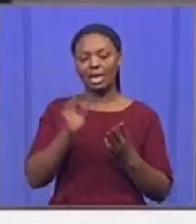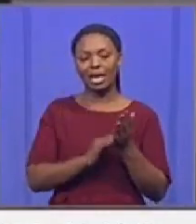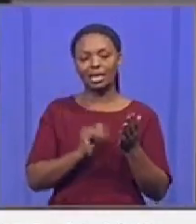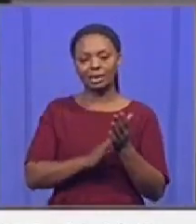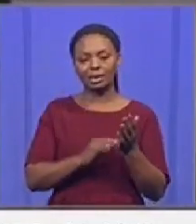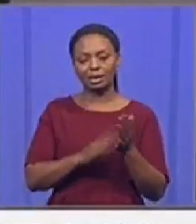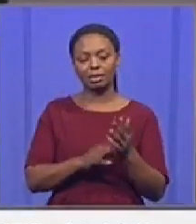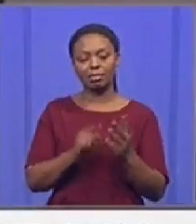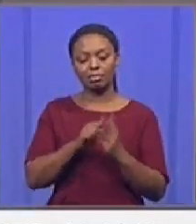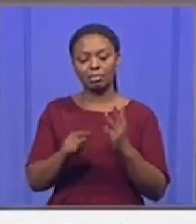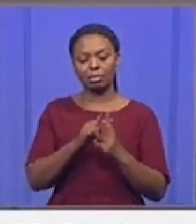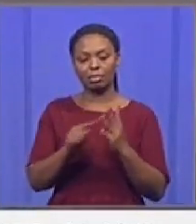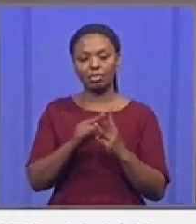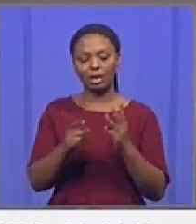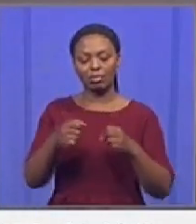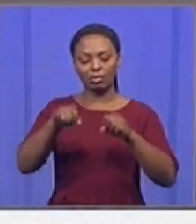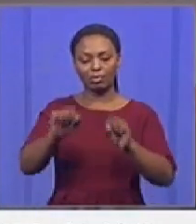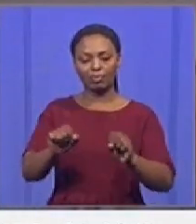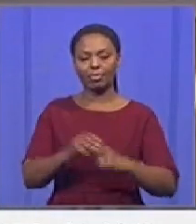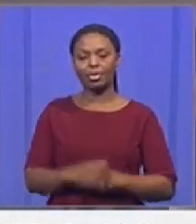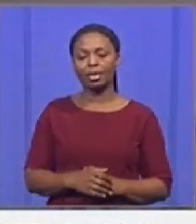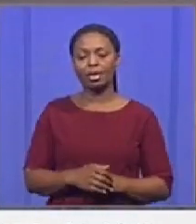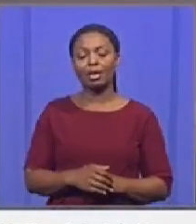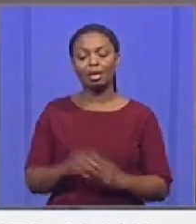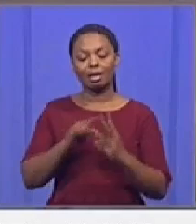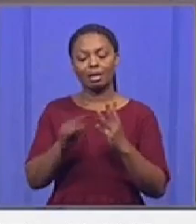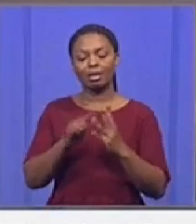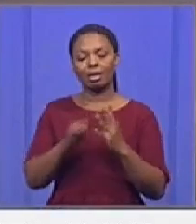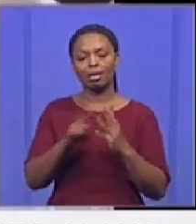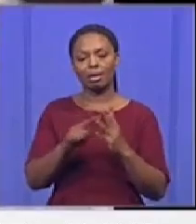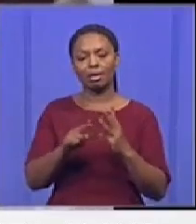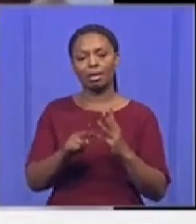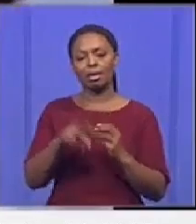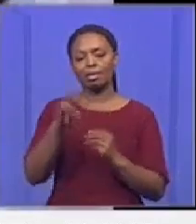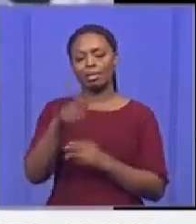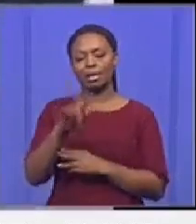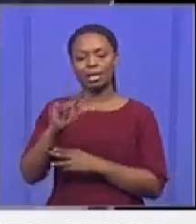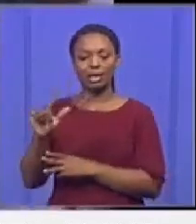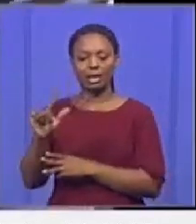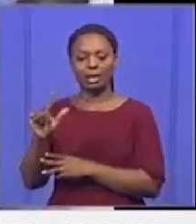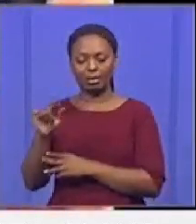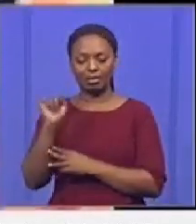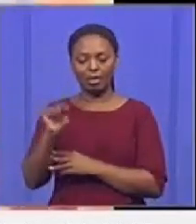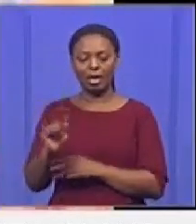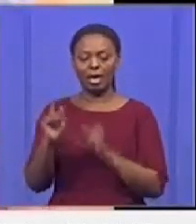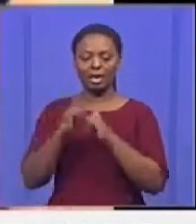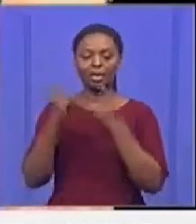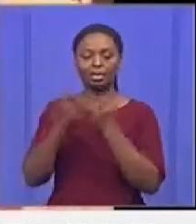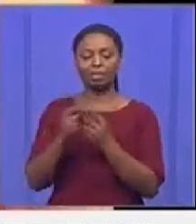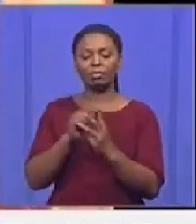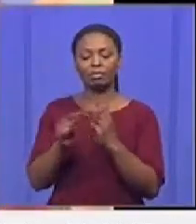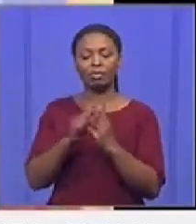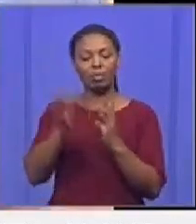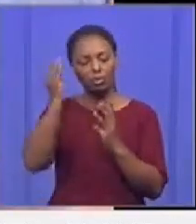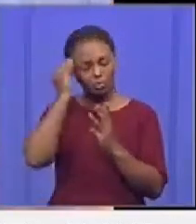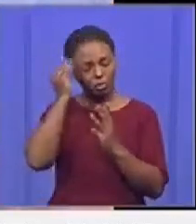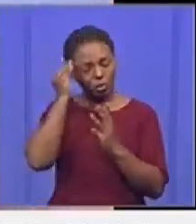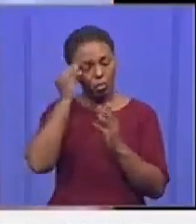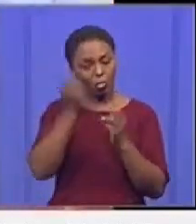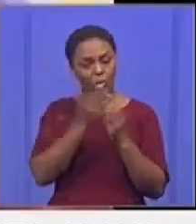Magashule. Boraro jono bono bo itsagale jaaka the Premier League e leng setlhopha se se neng se itsagale go bo se golagane